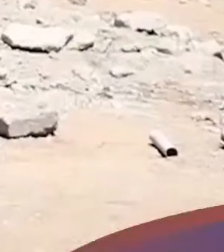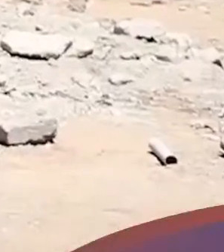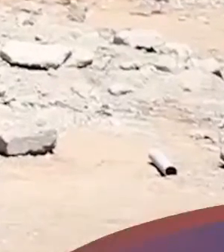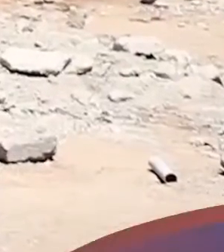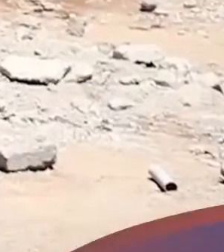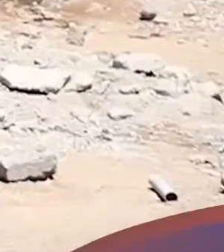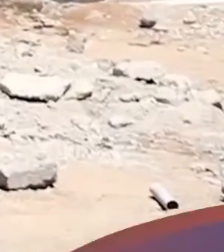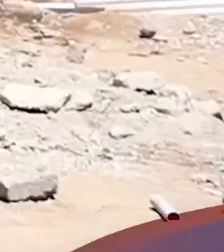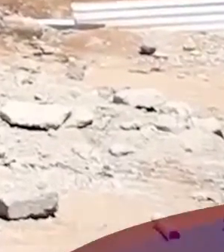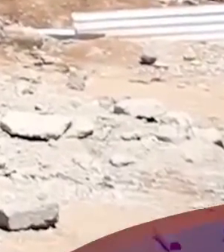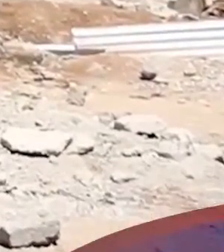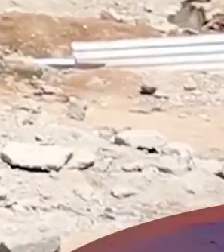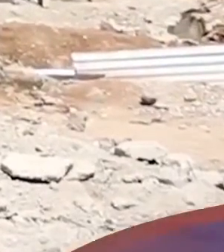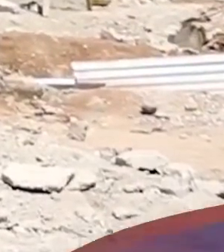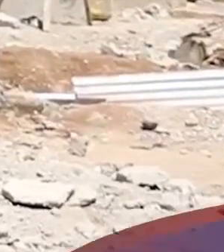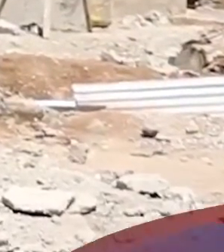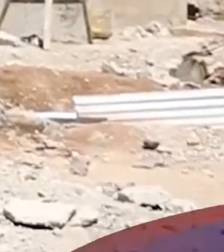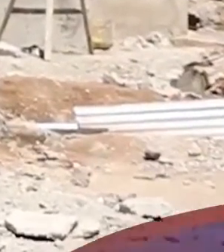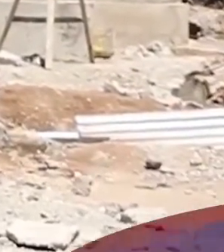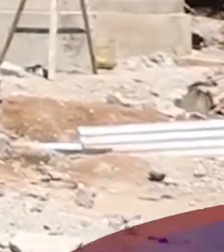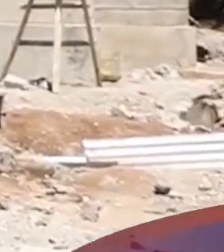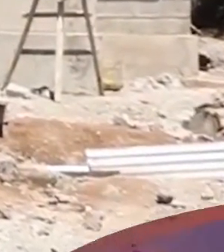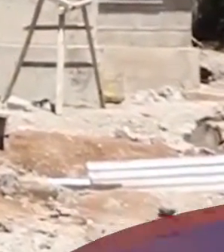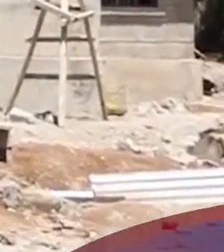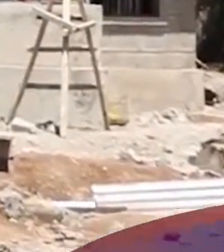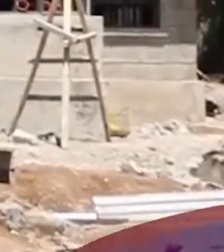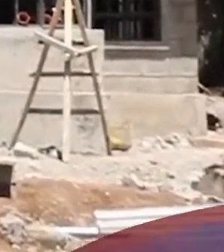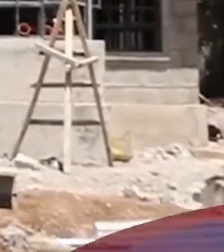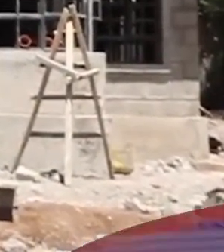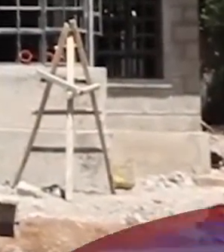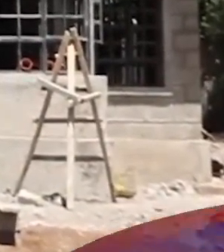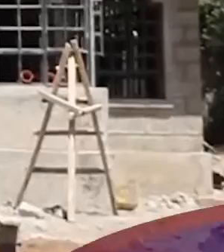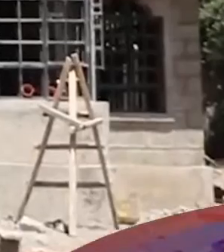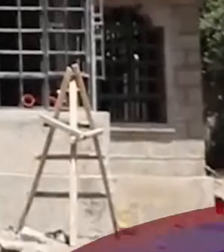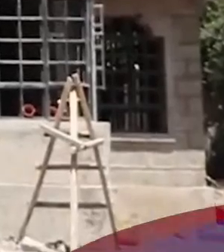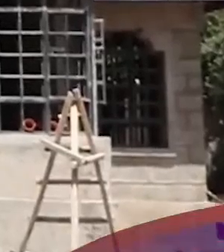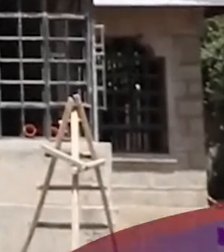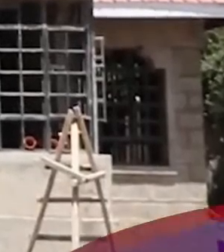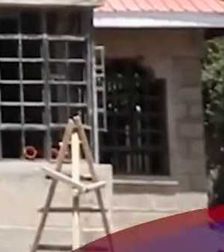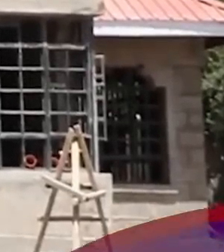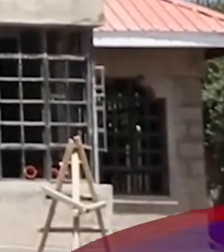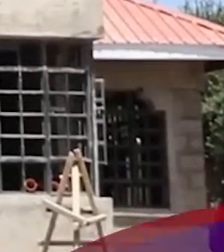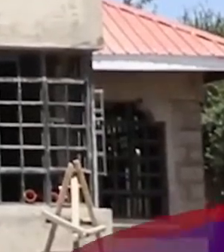And building one can be quite daunting.